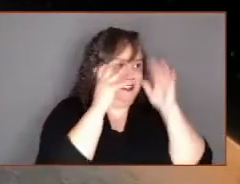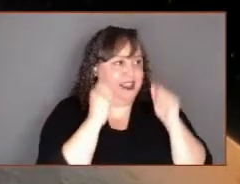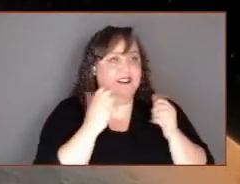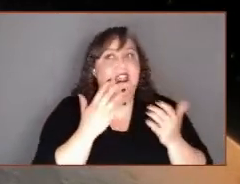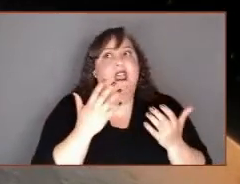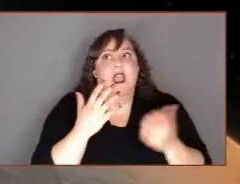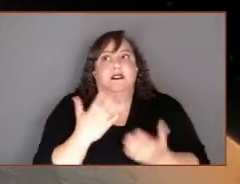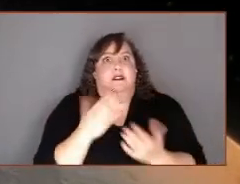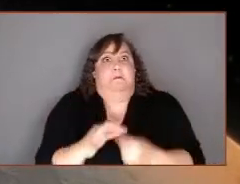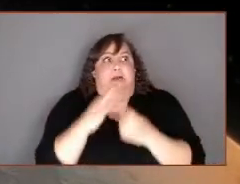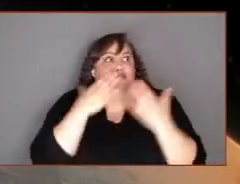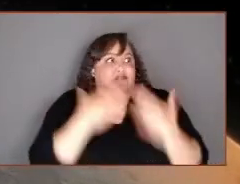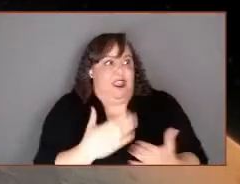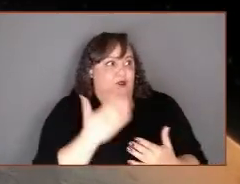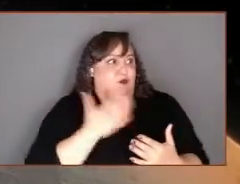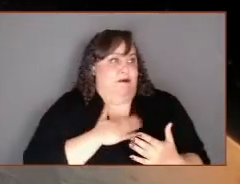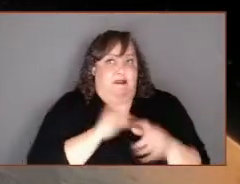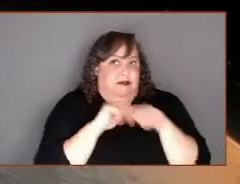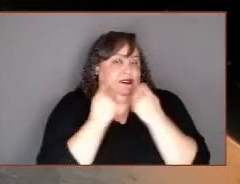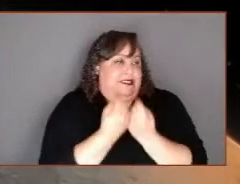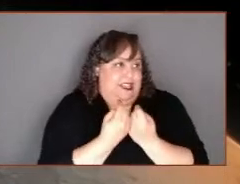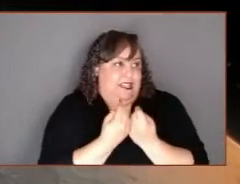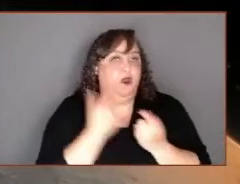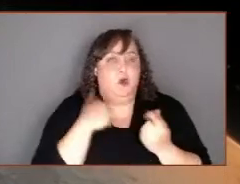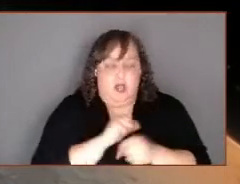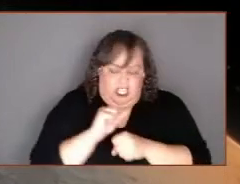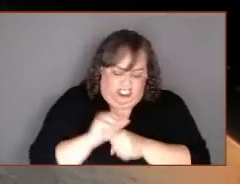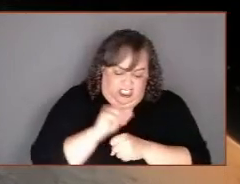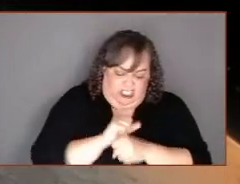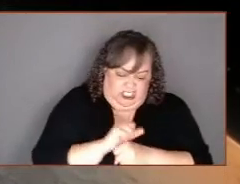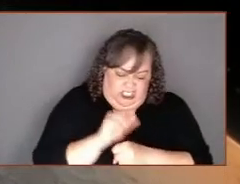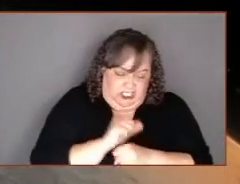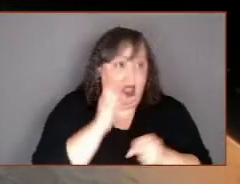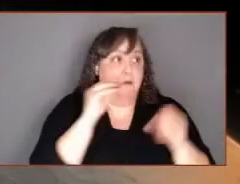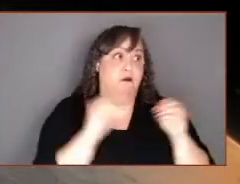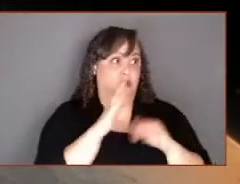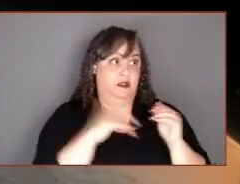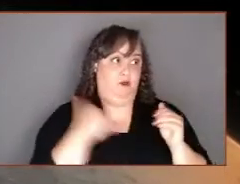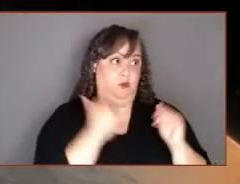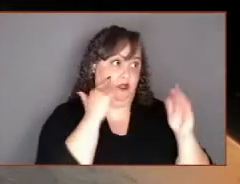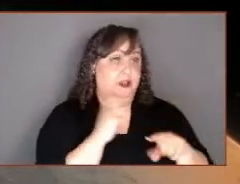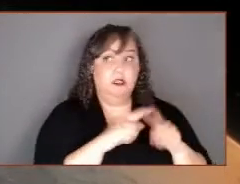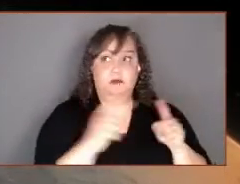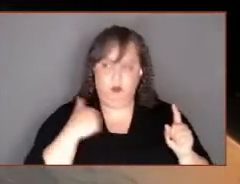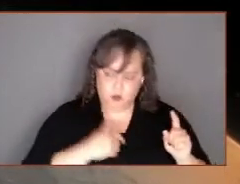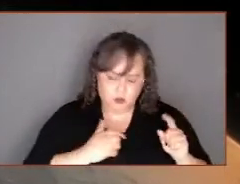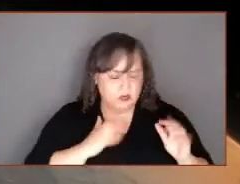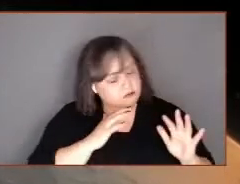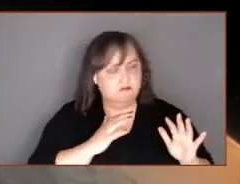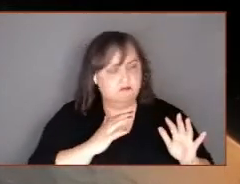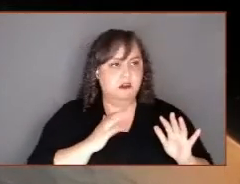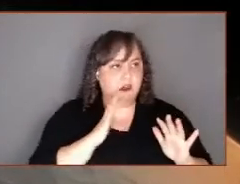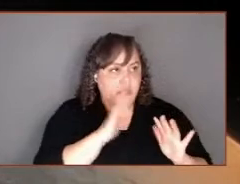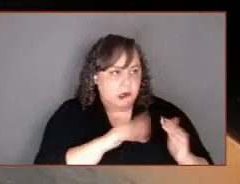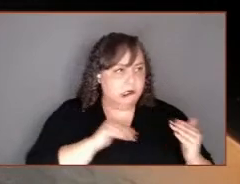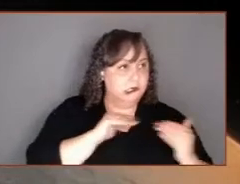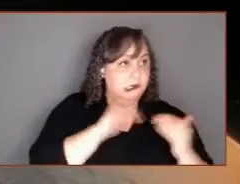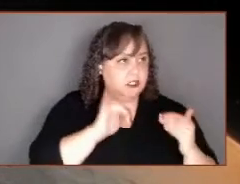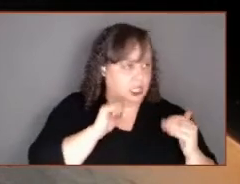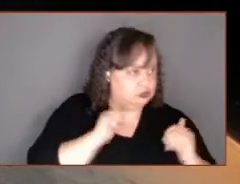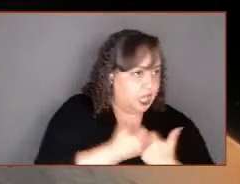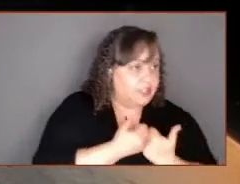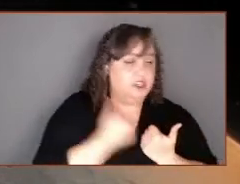year, more than I think we all expected. But we rose to the challenge, and I'm just super proud of all the guys that we